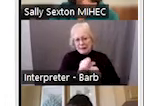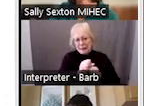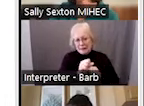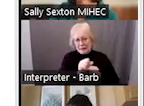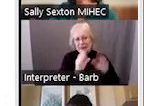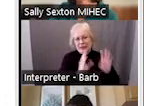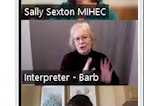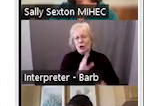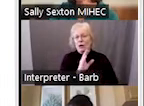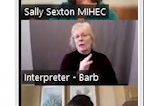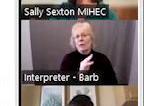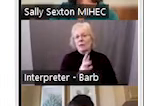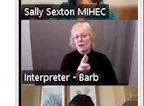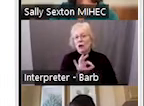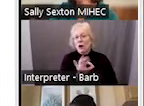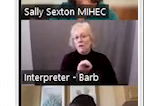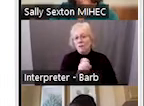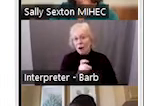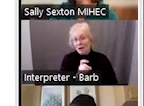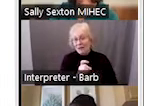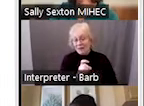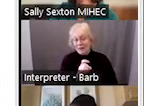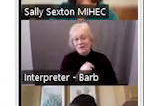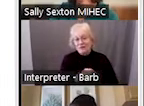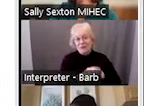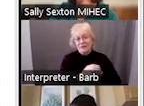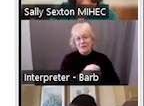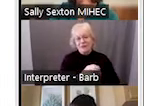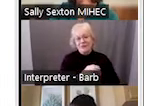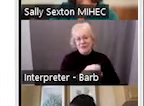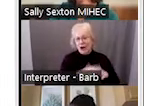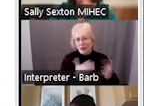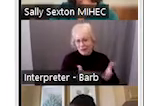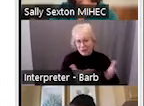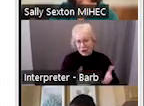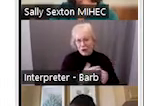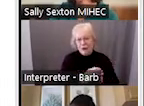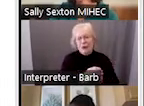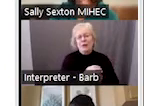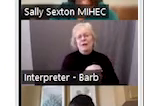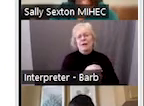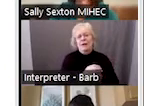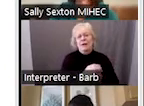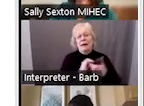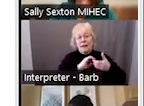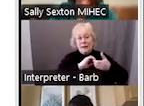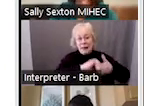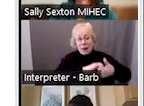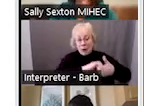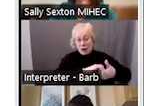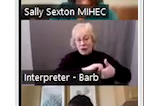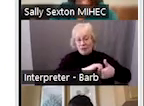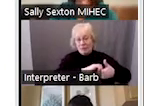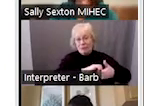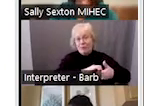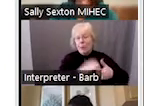Tamara is on here representing Mackenzie's mom. And collaboration I think what's